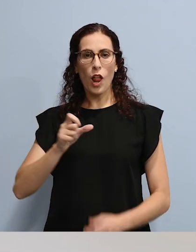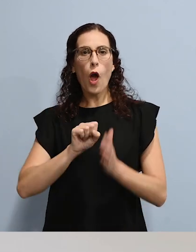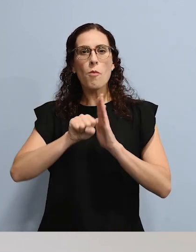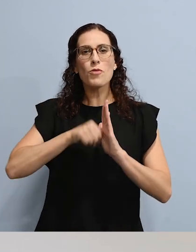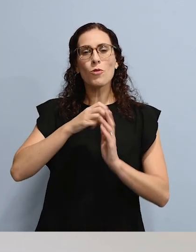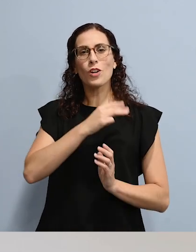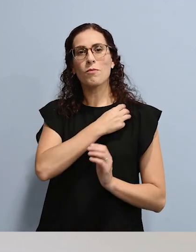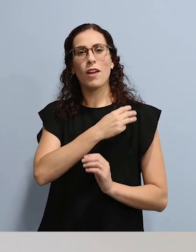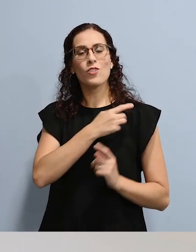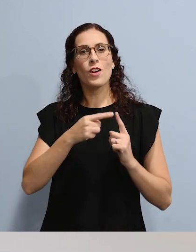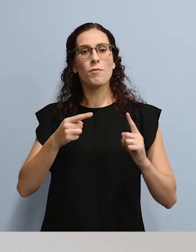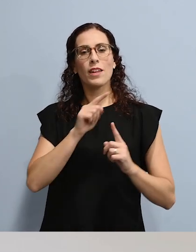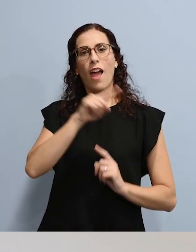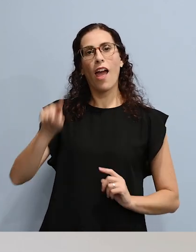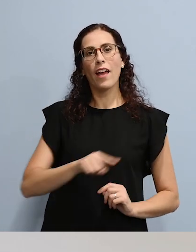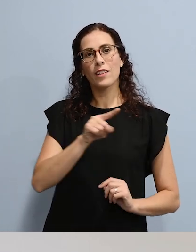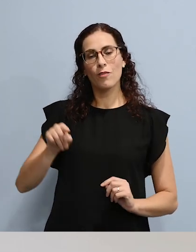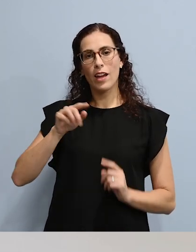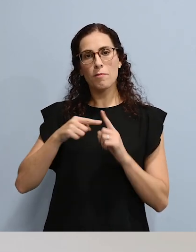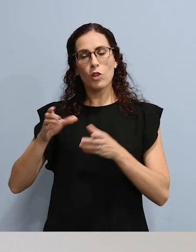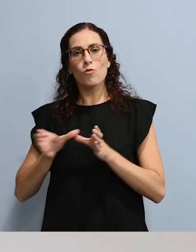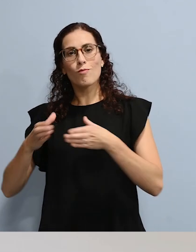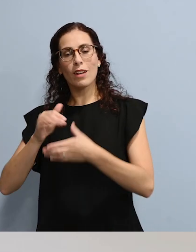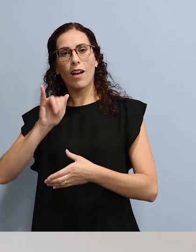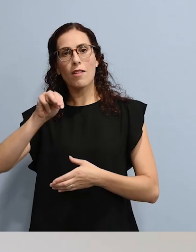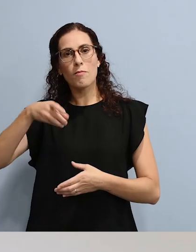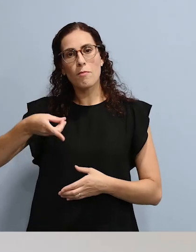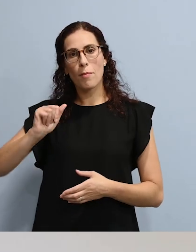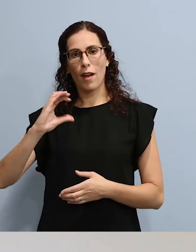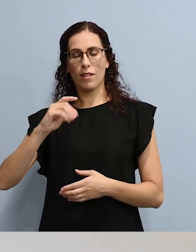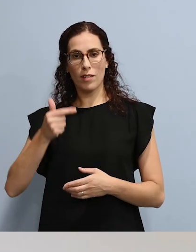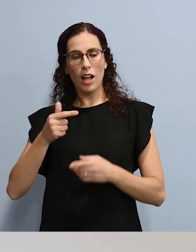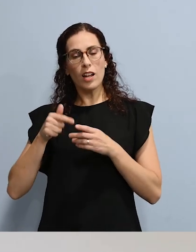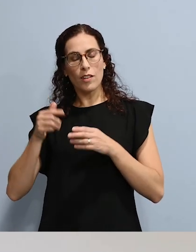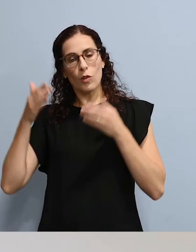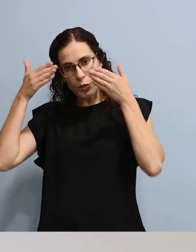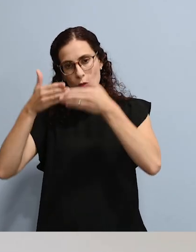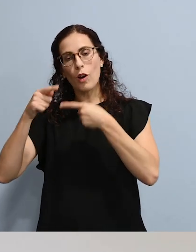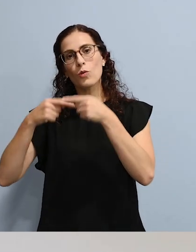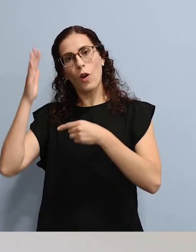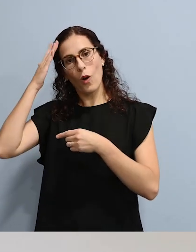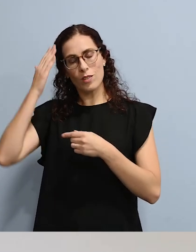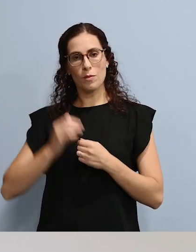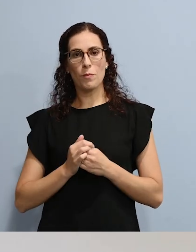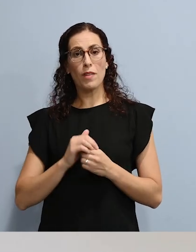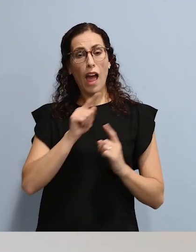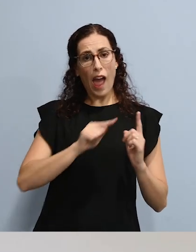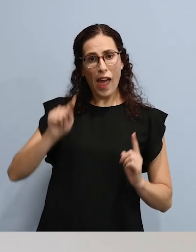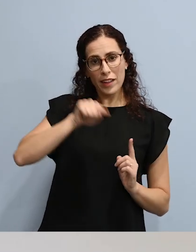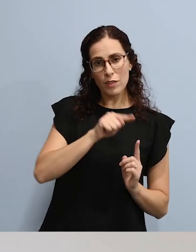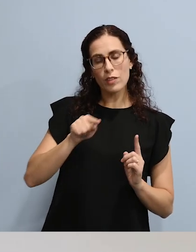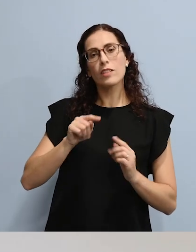Hello, I'm Raquel, Project Manager of Activate on behalf of ImpactSite, a Portuguese neurodivergent-led social